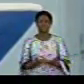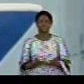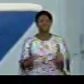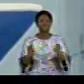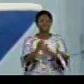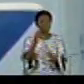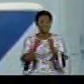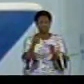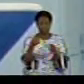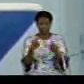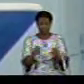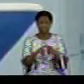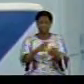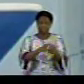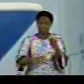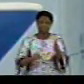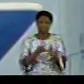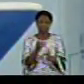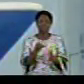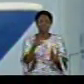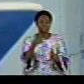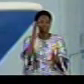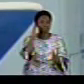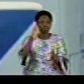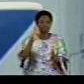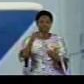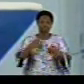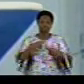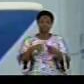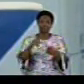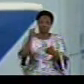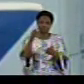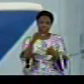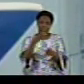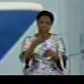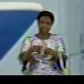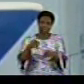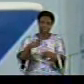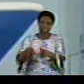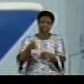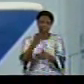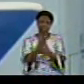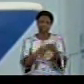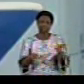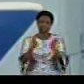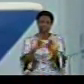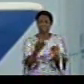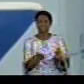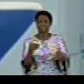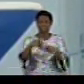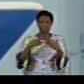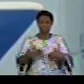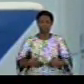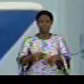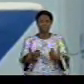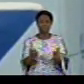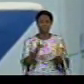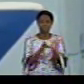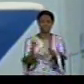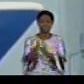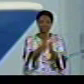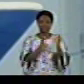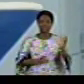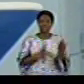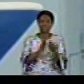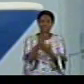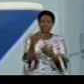all the vital organs. But Jesus Christ, through a simple prayer